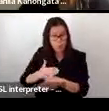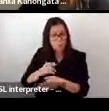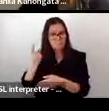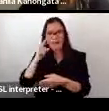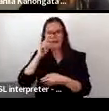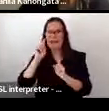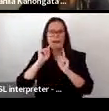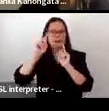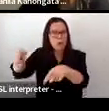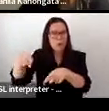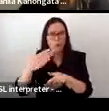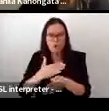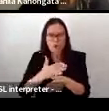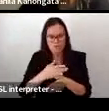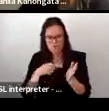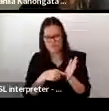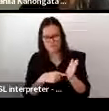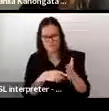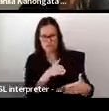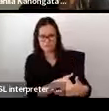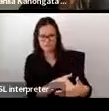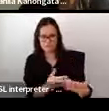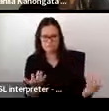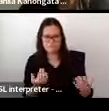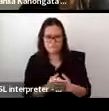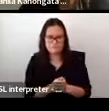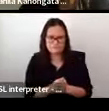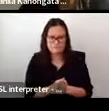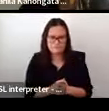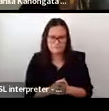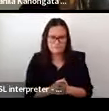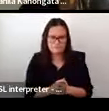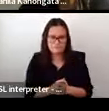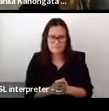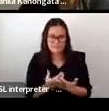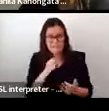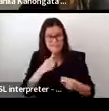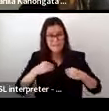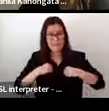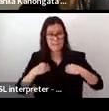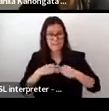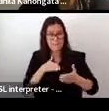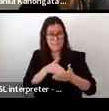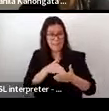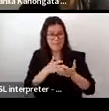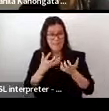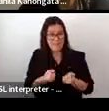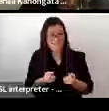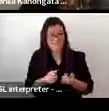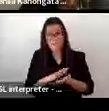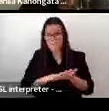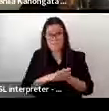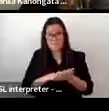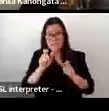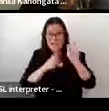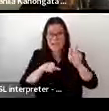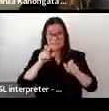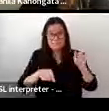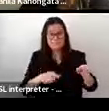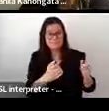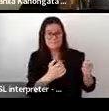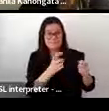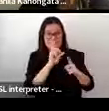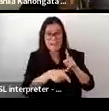customers. Barriers block their access to customers with disabilities here and abroad. We want New Zealand to be an